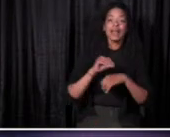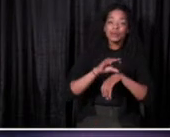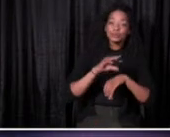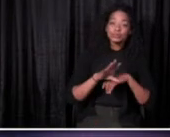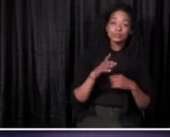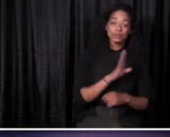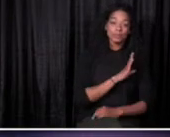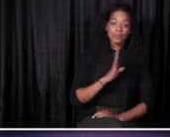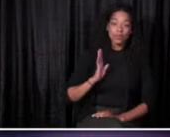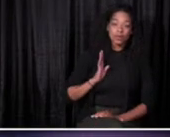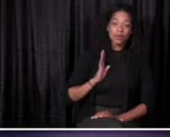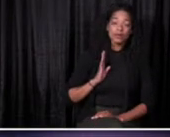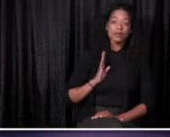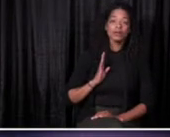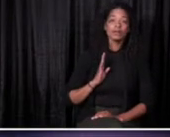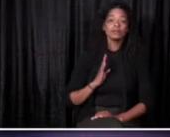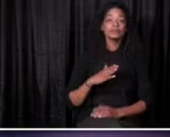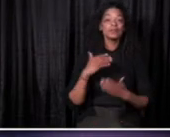Foundation for people